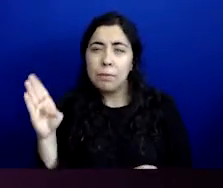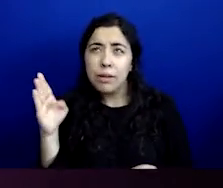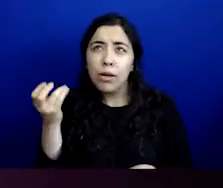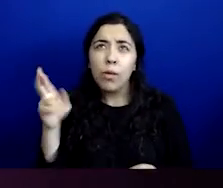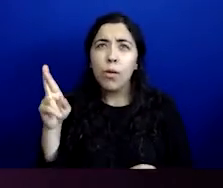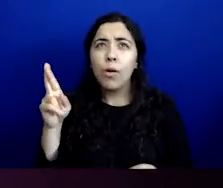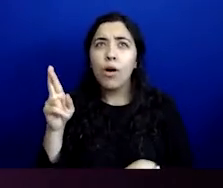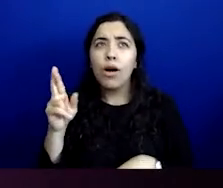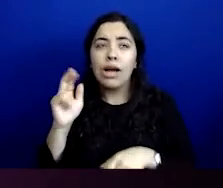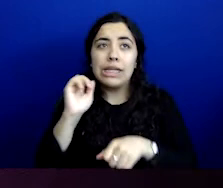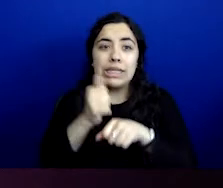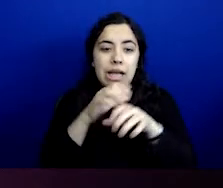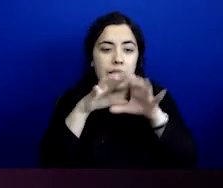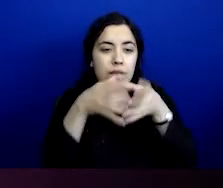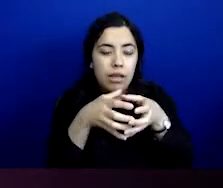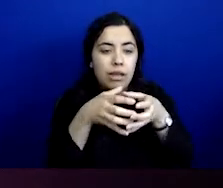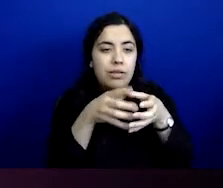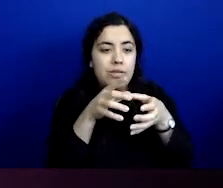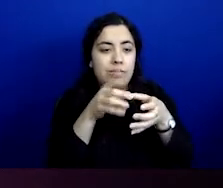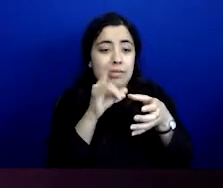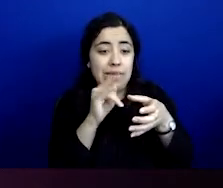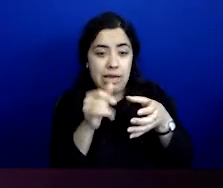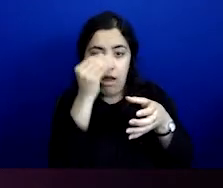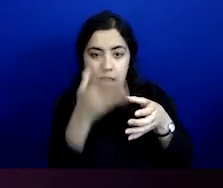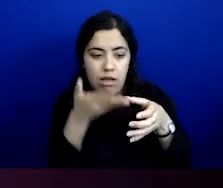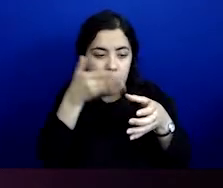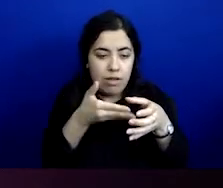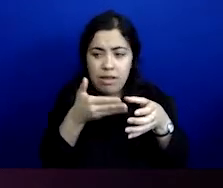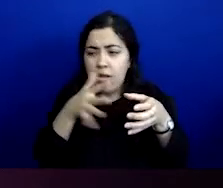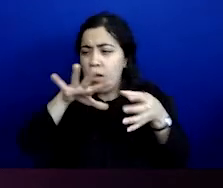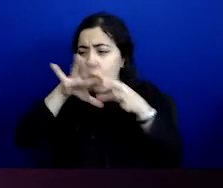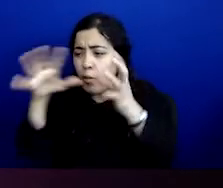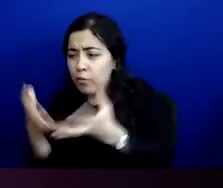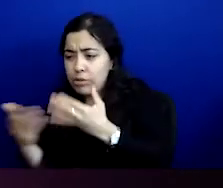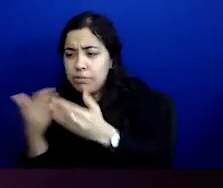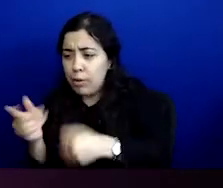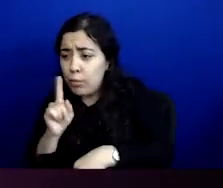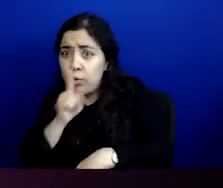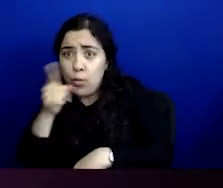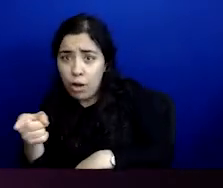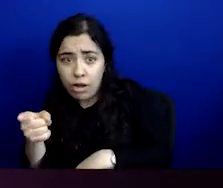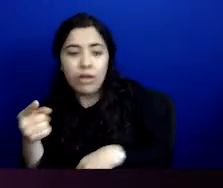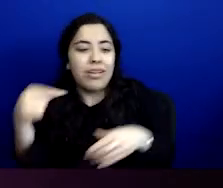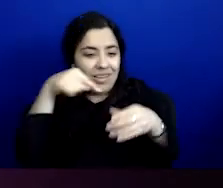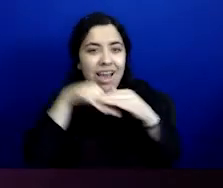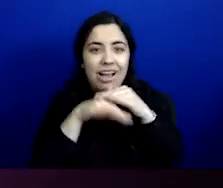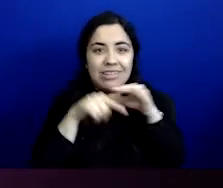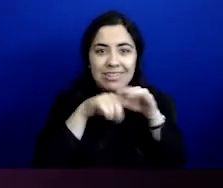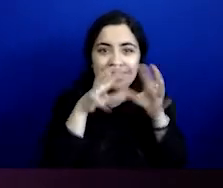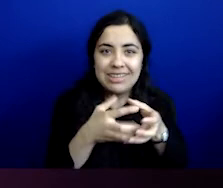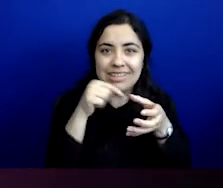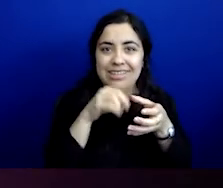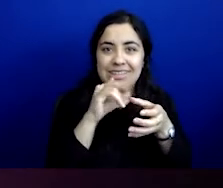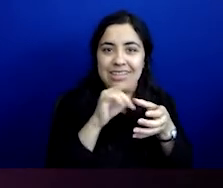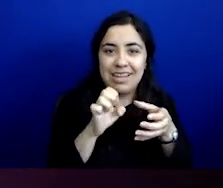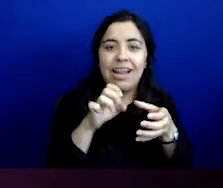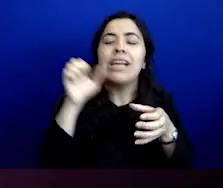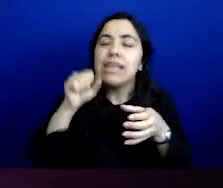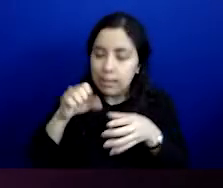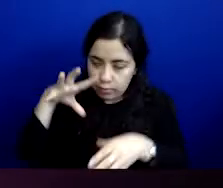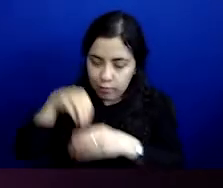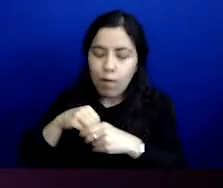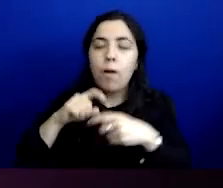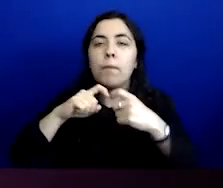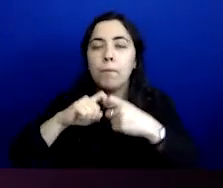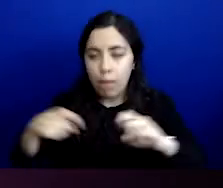like a set of data that everyone in the world can kind of like access. And that's kind of the way I look at Web3. Yes, it does involve blockchains often,